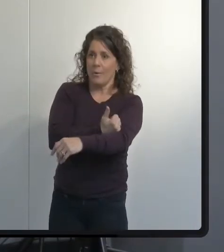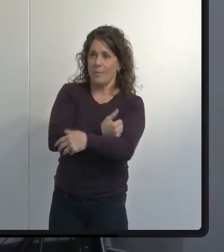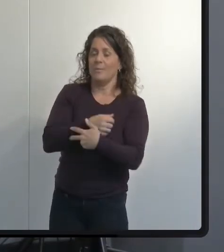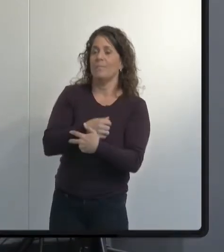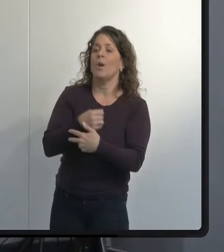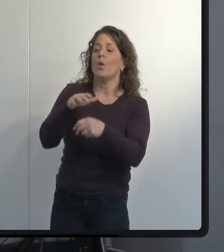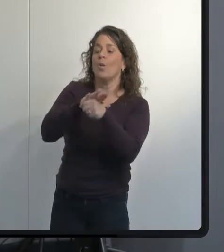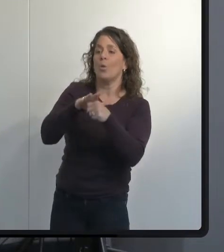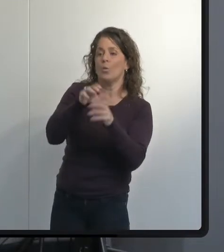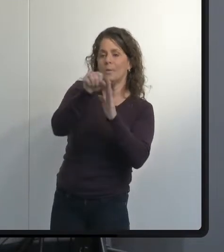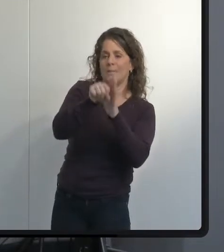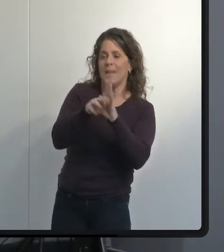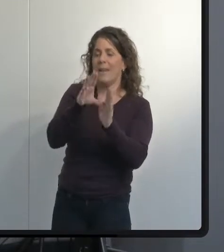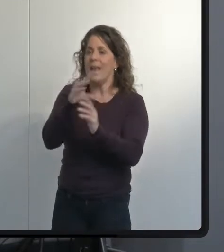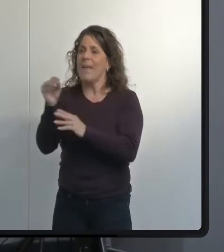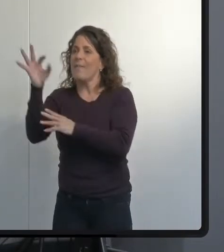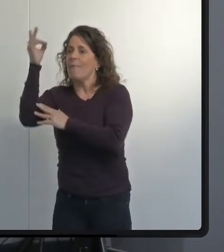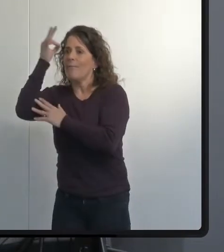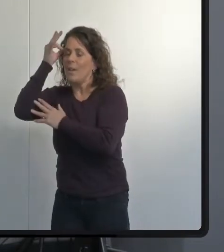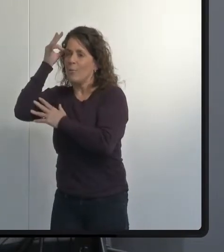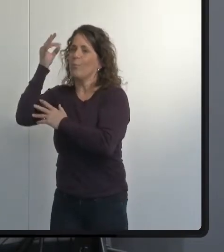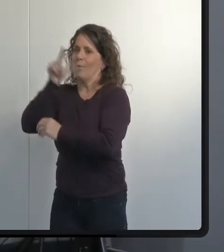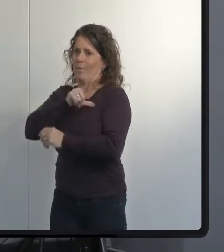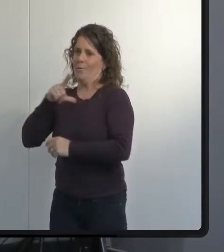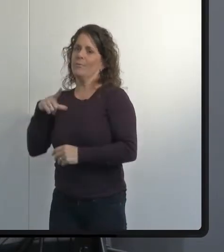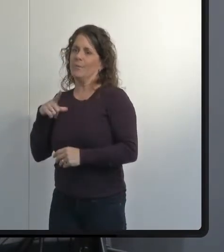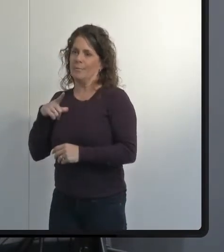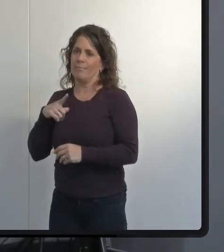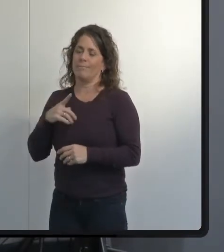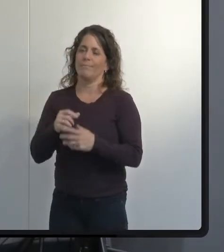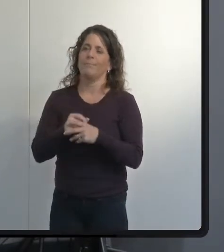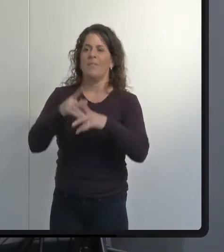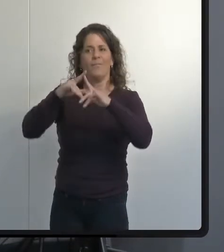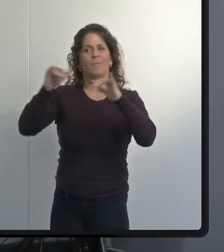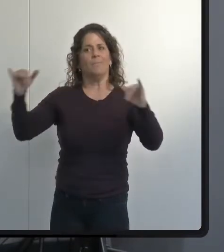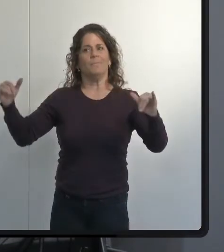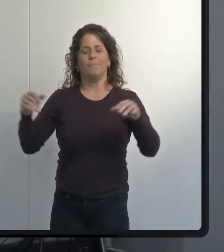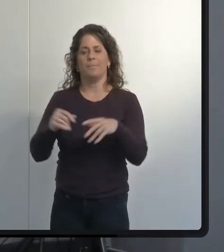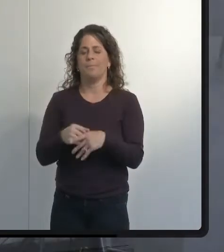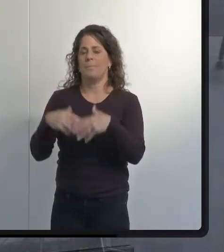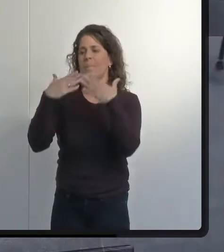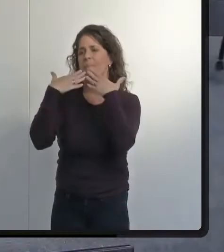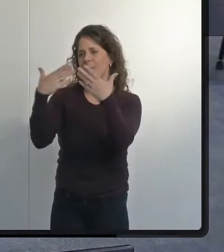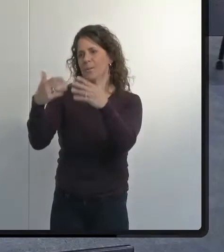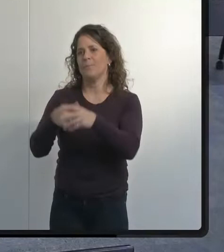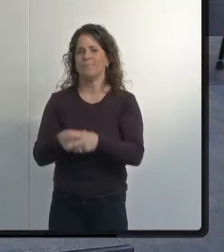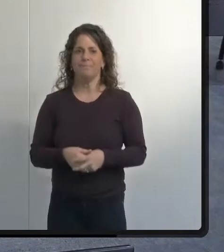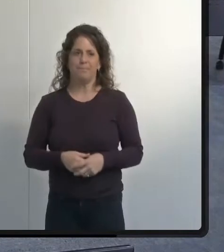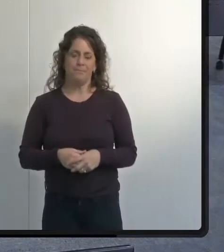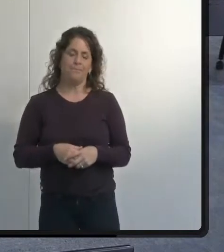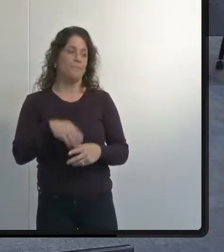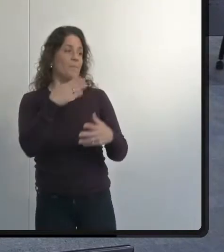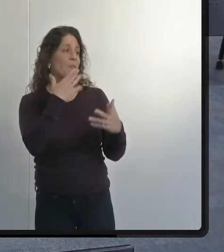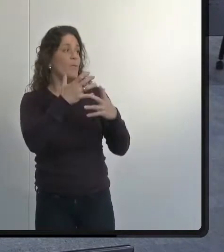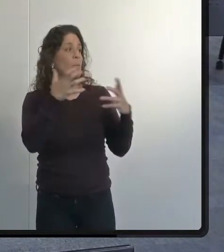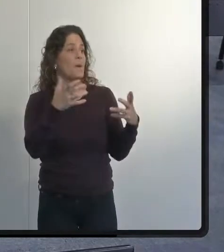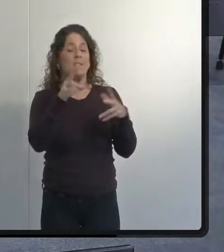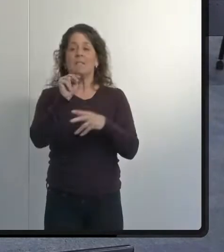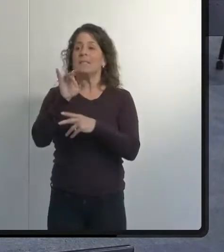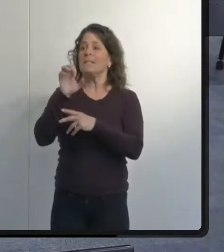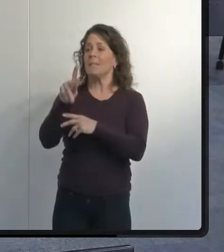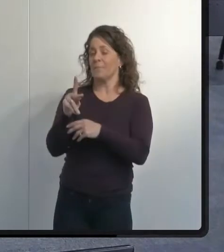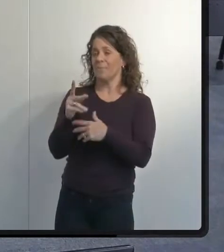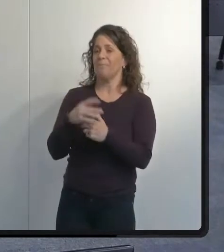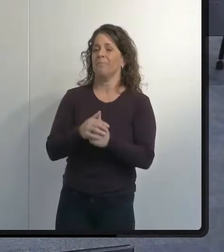local, state, and federal legislators, and various other federal partners. Thank you. Thank you very much, Nick. Next, I'd